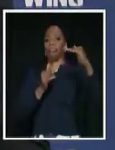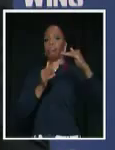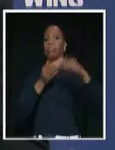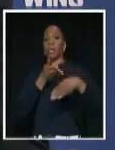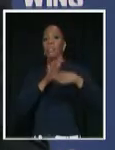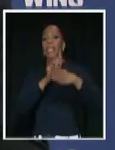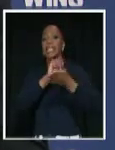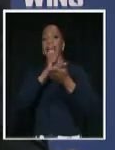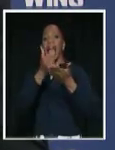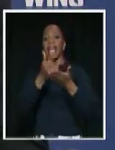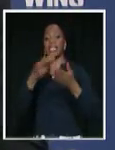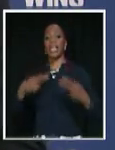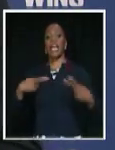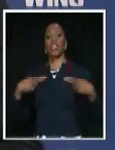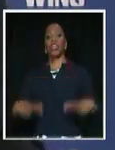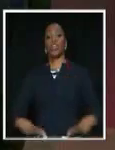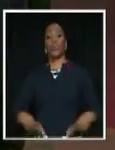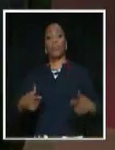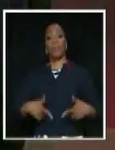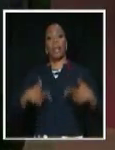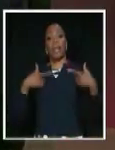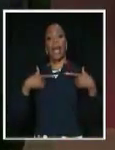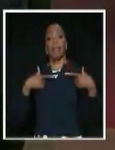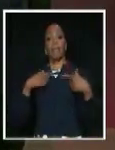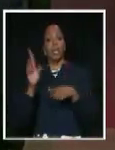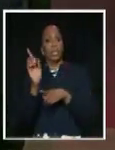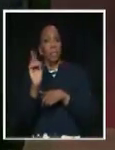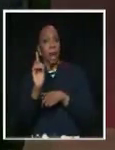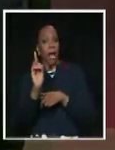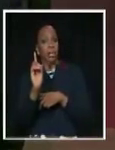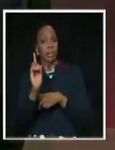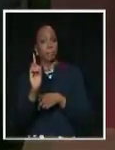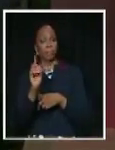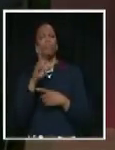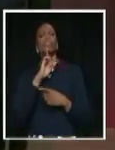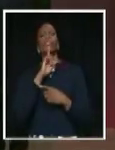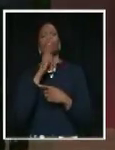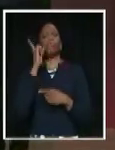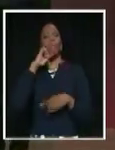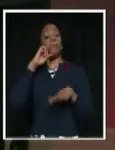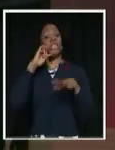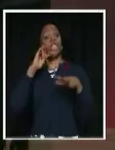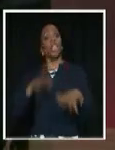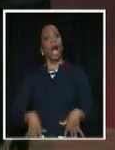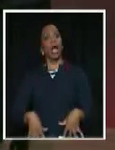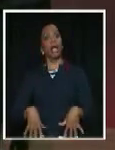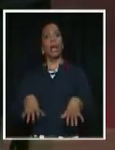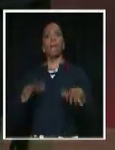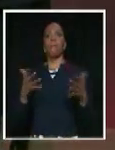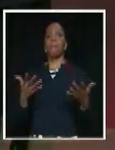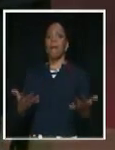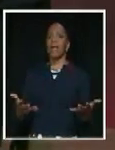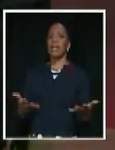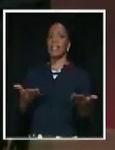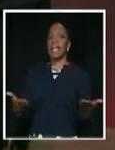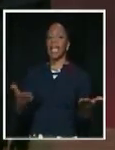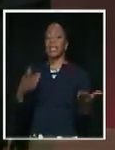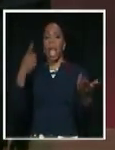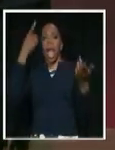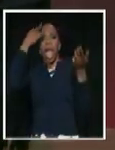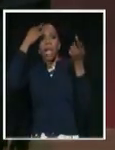and to protect human life. Thank you, sir. 30 seconds to rebut. Sure. I'm going to do one of those shocking, amazing things, Maurice, and generally agree with Joe